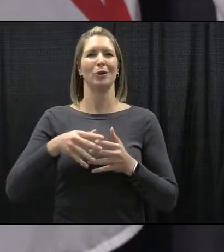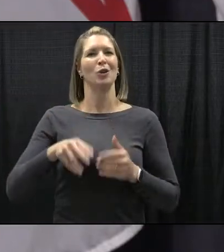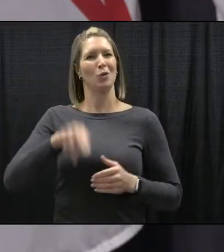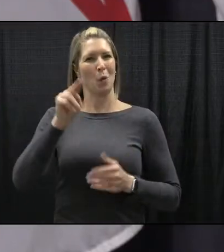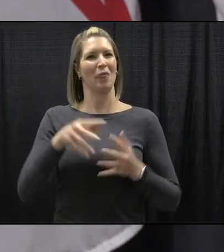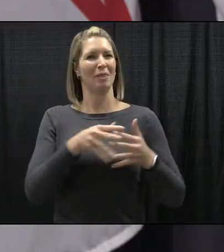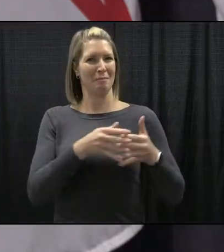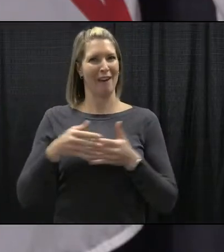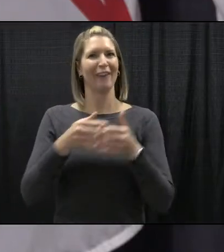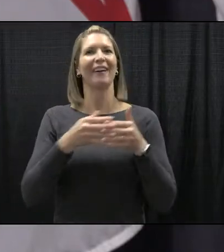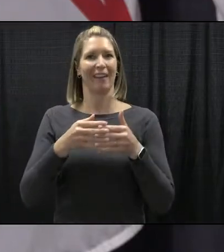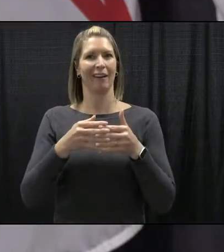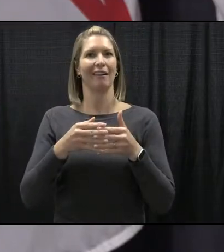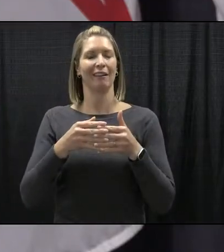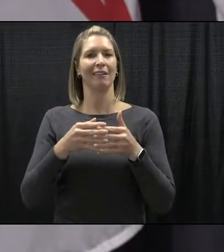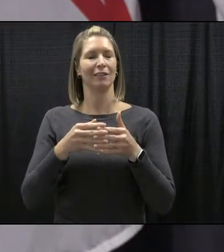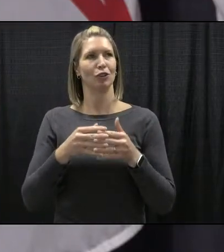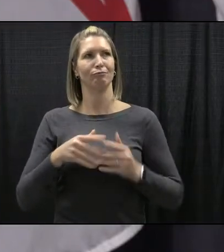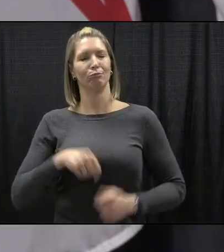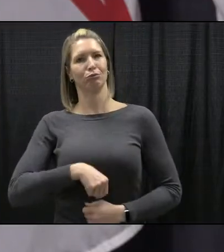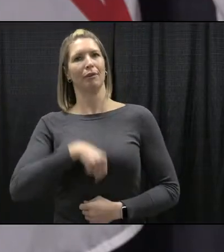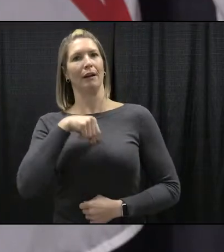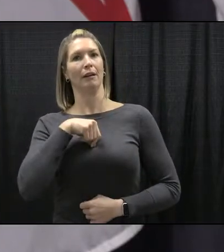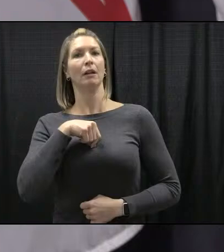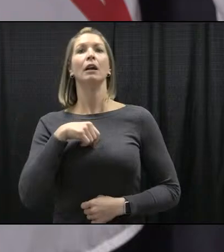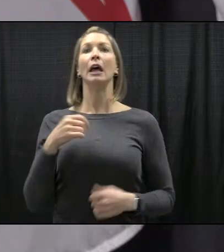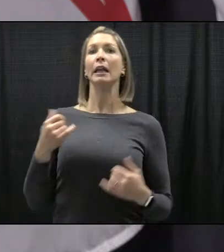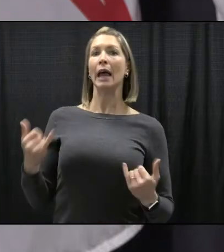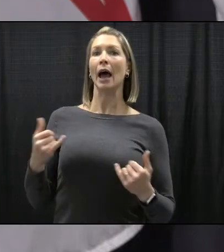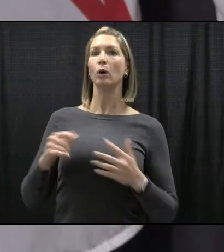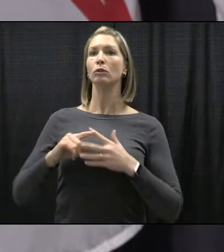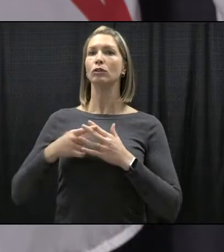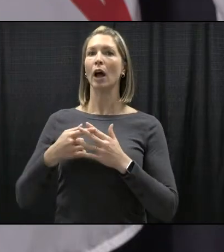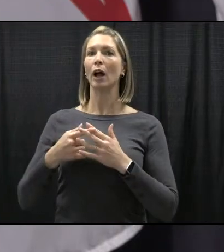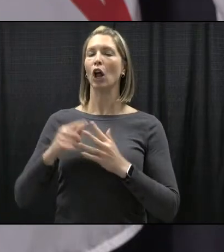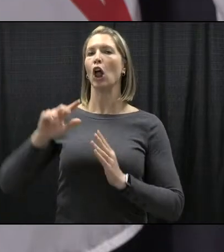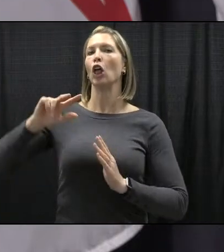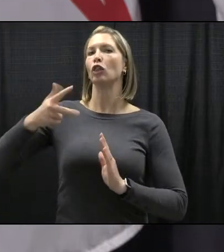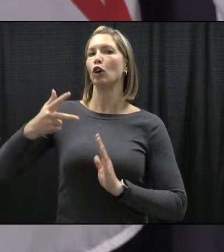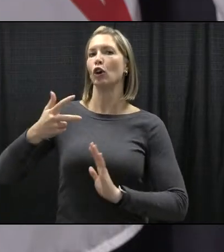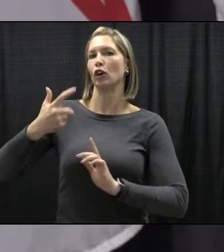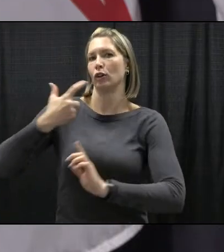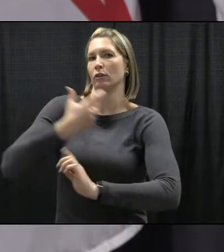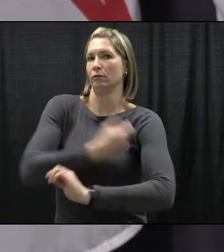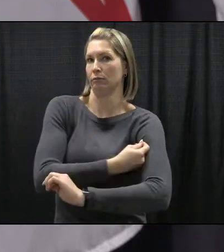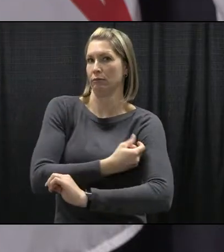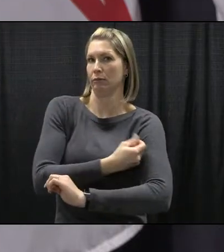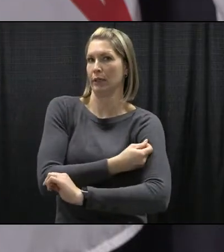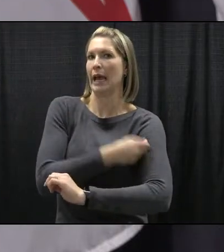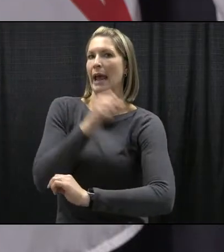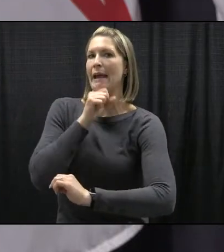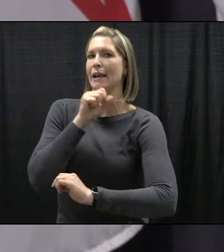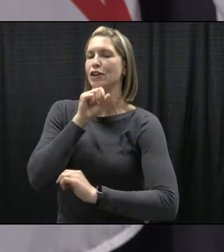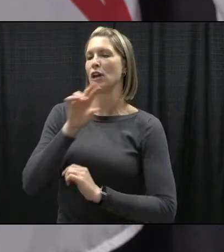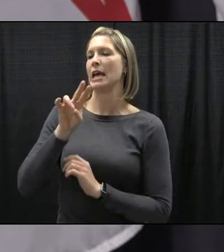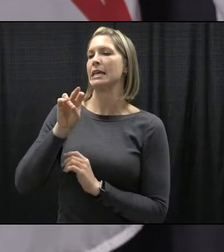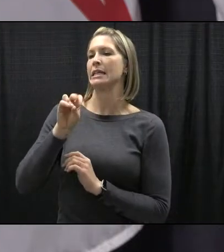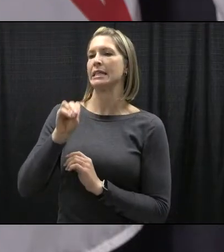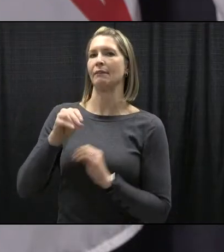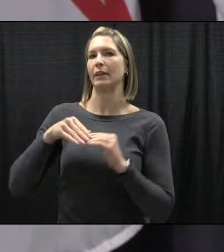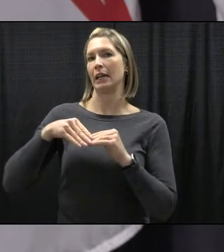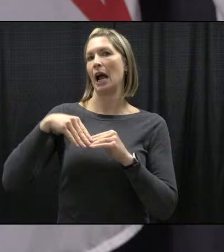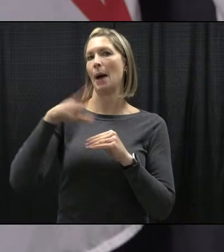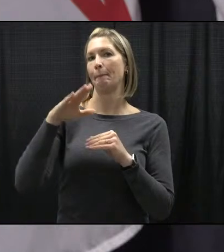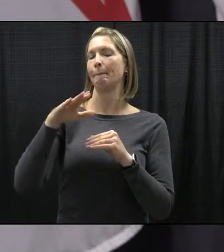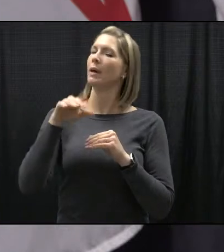indicated in our last briefing, we will be offering booster doses to those aged 70 and older at least 6 months past their second